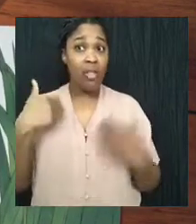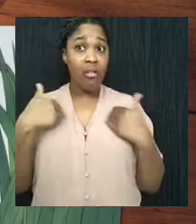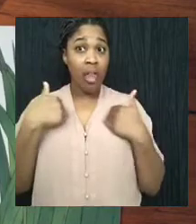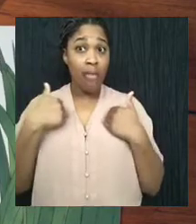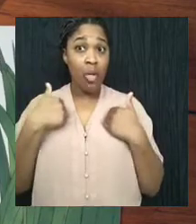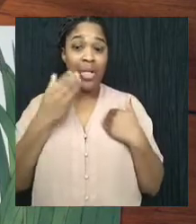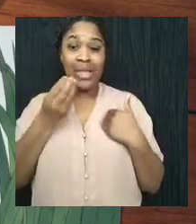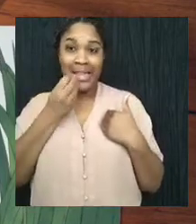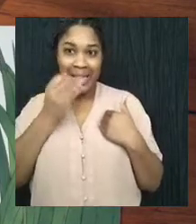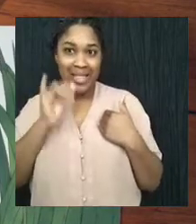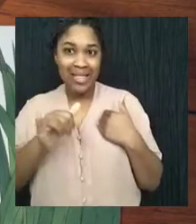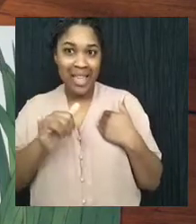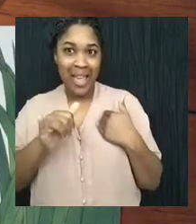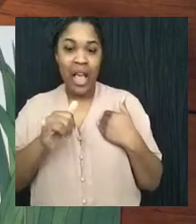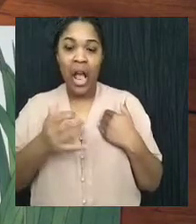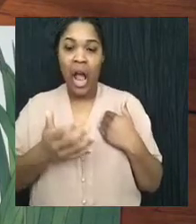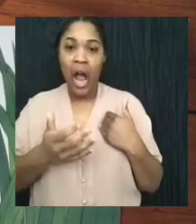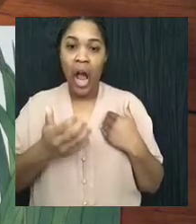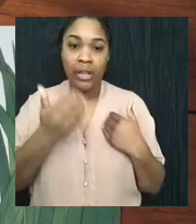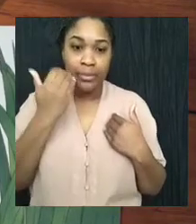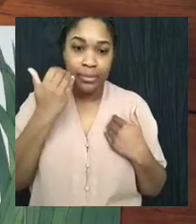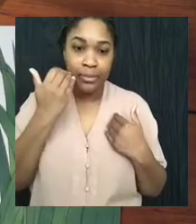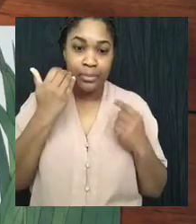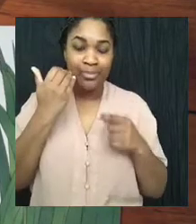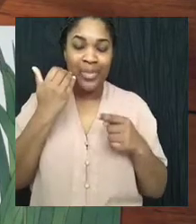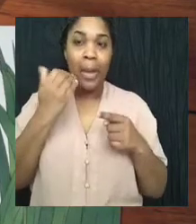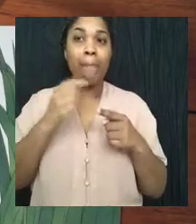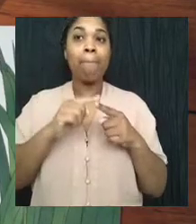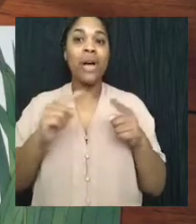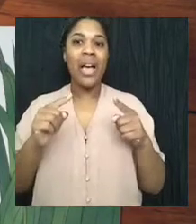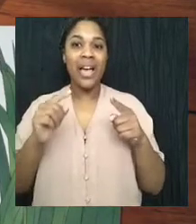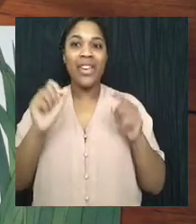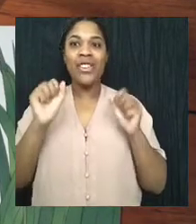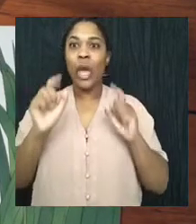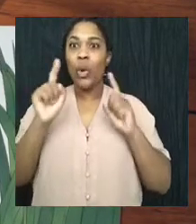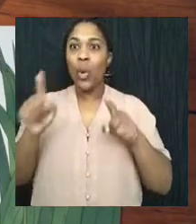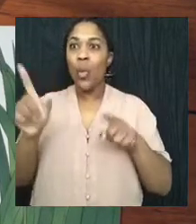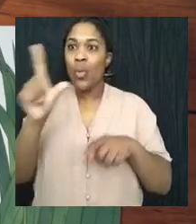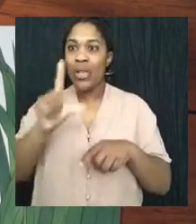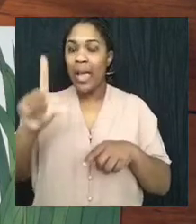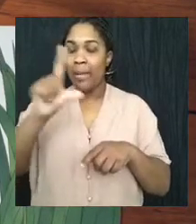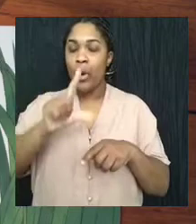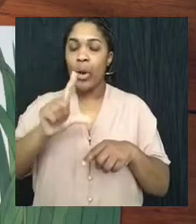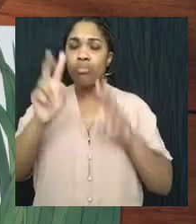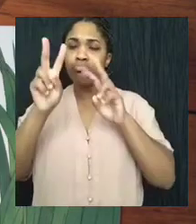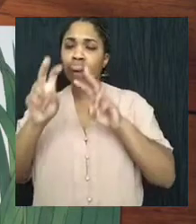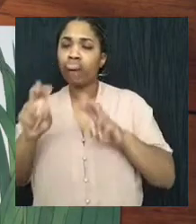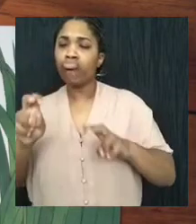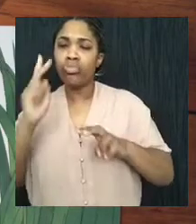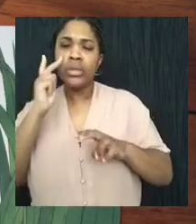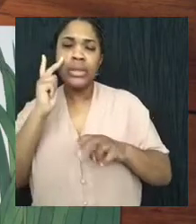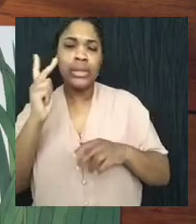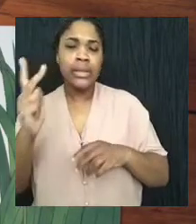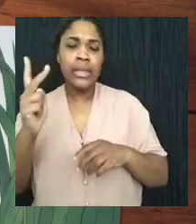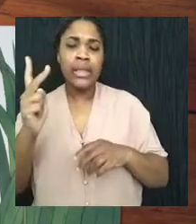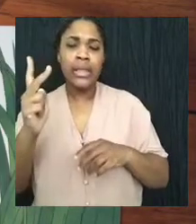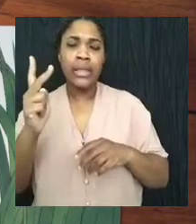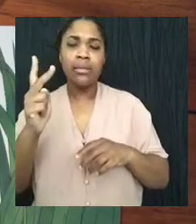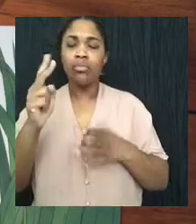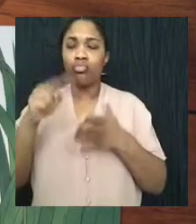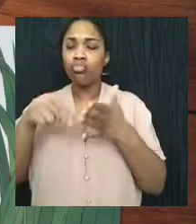can find out which animals eat grasshoppers by going to the library. You can read up